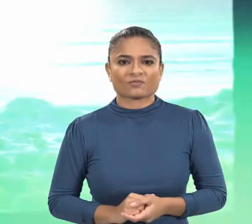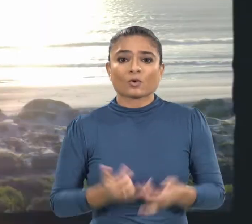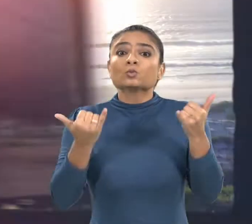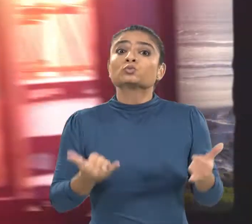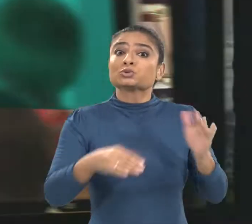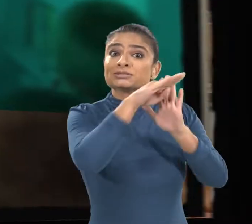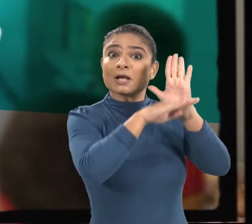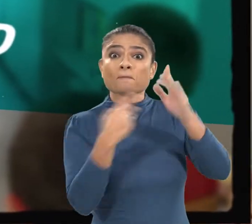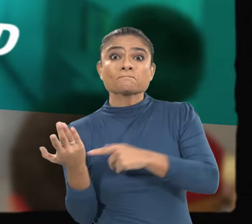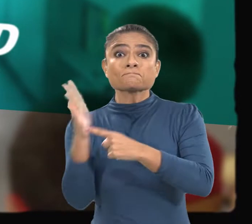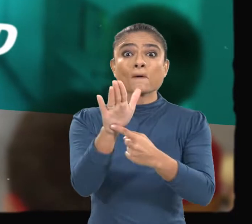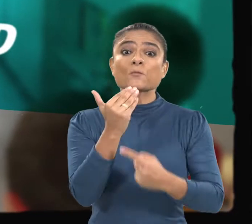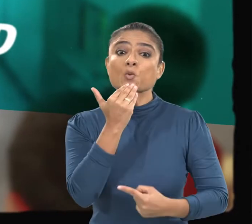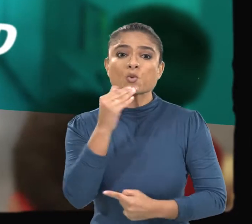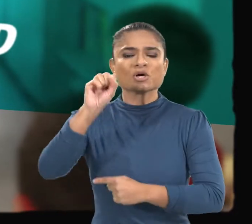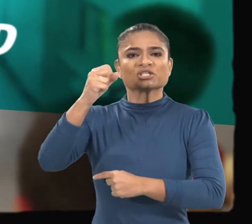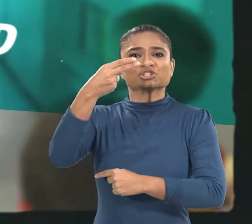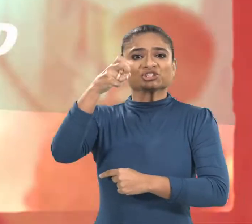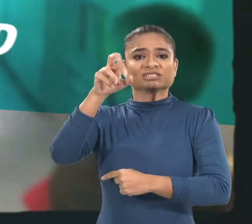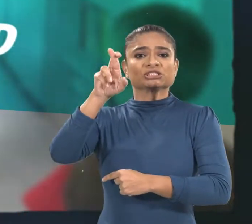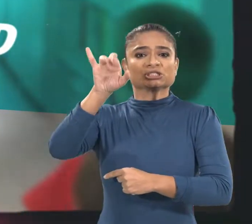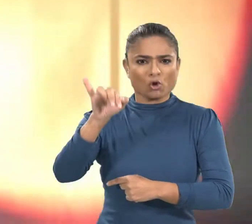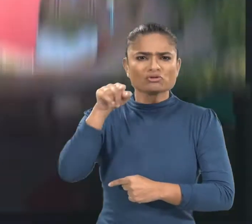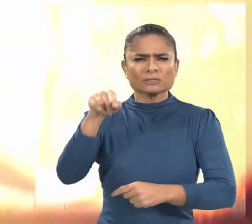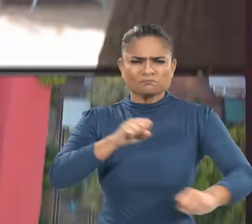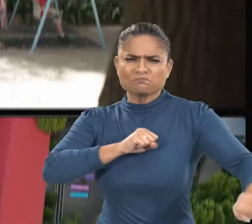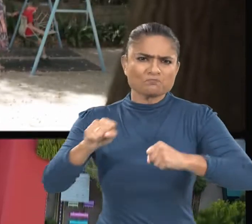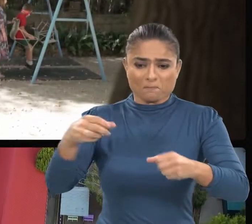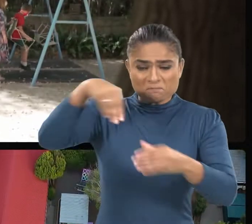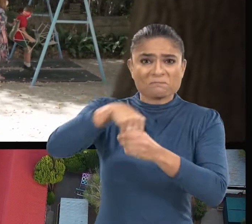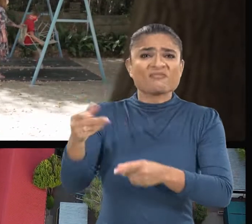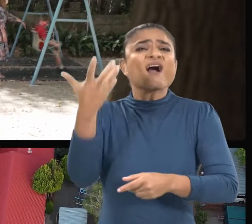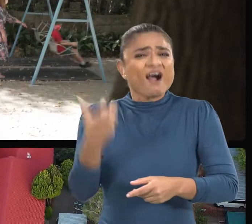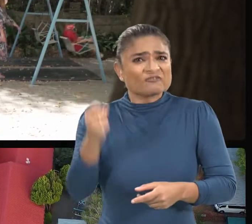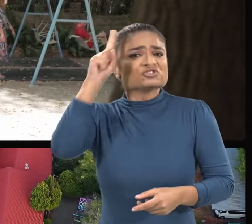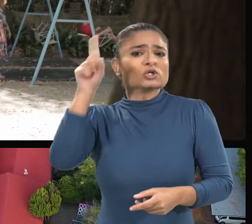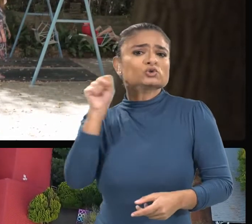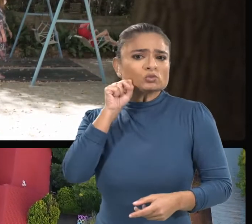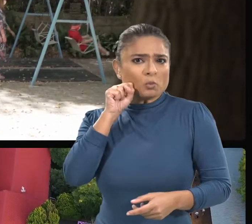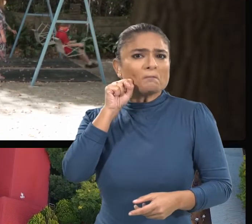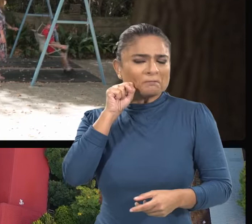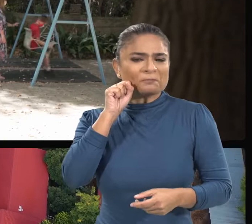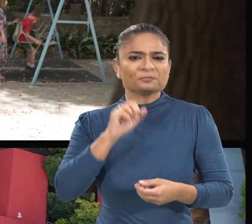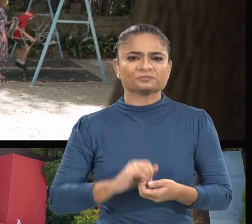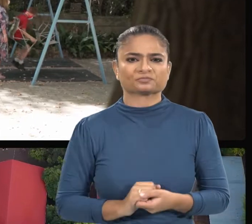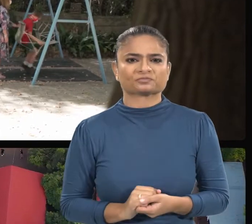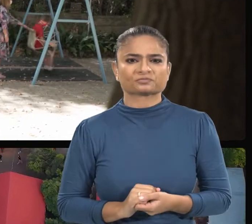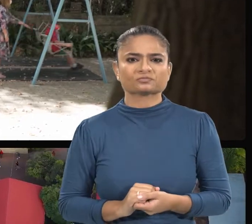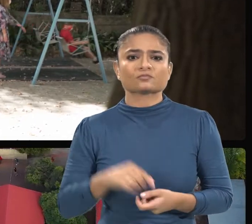In today's show, we meet Sheri Brynard, who actively tries to change people's perception about people with Down syndrome.